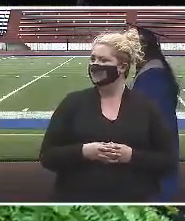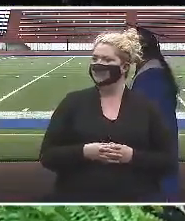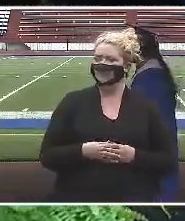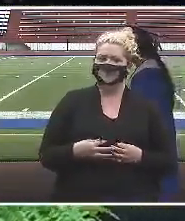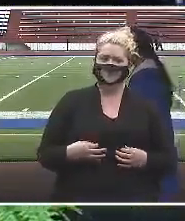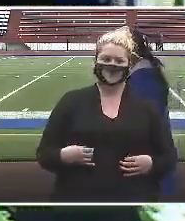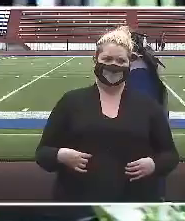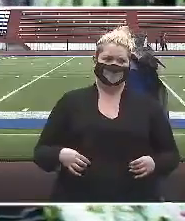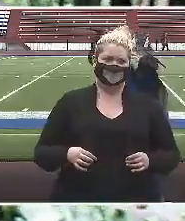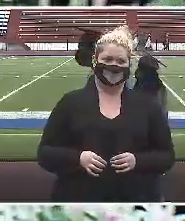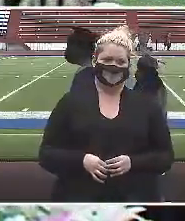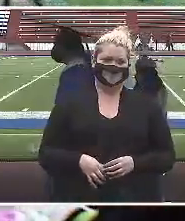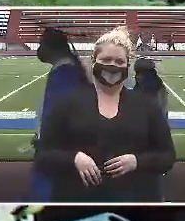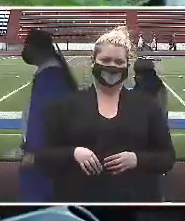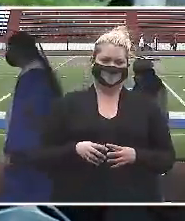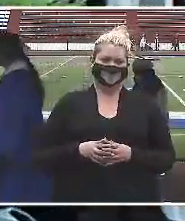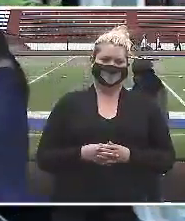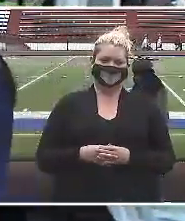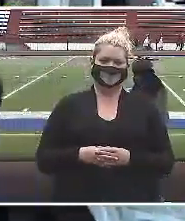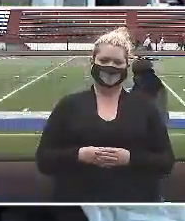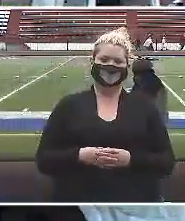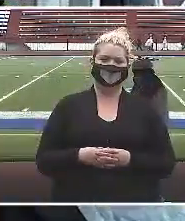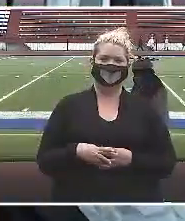Yan Liu.